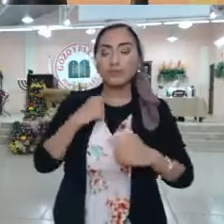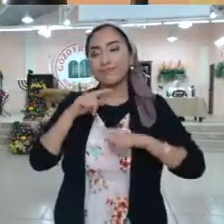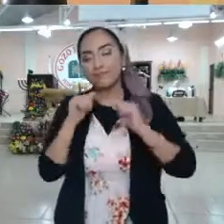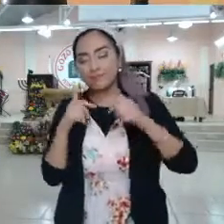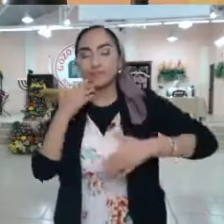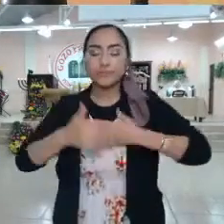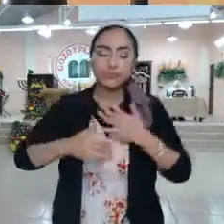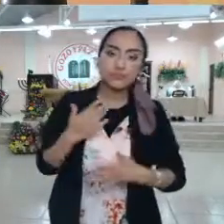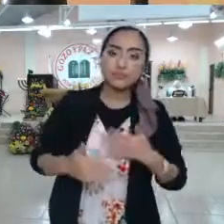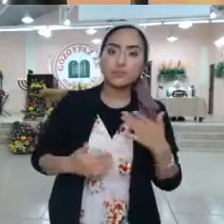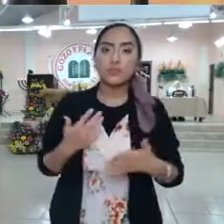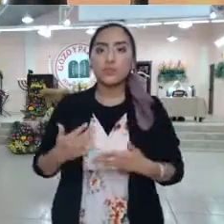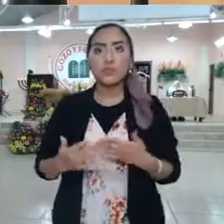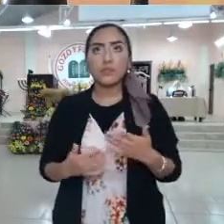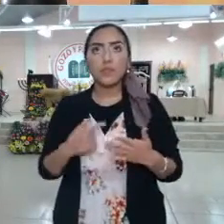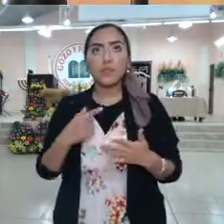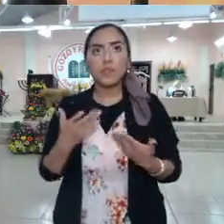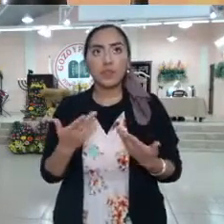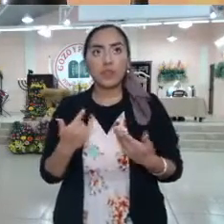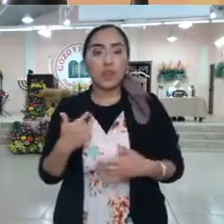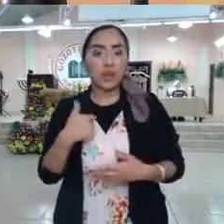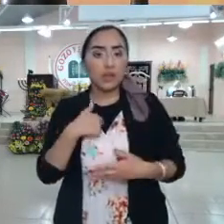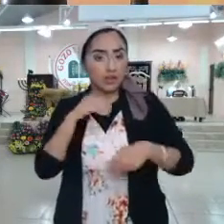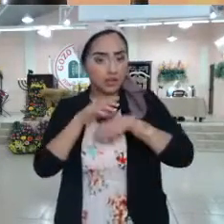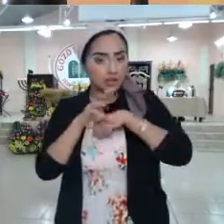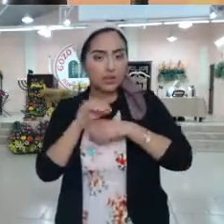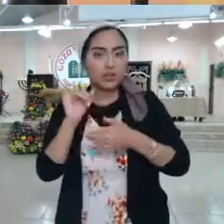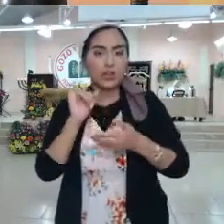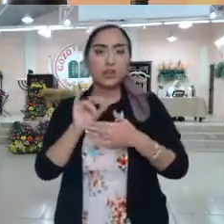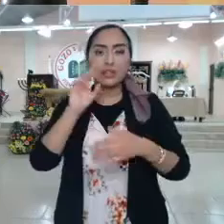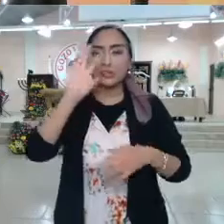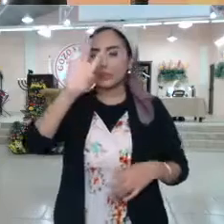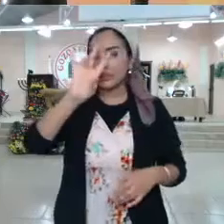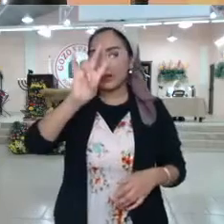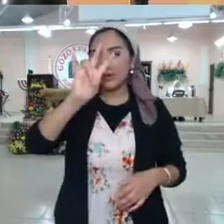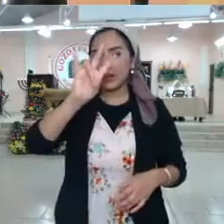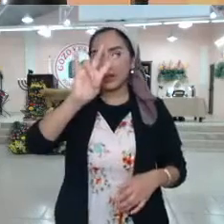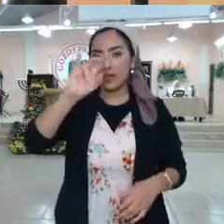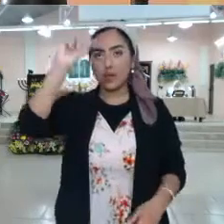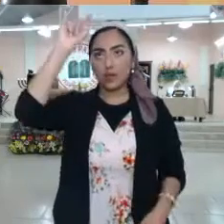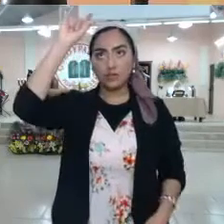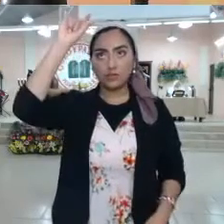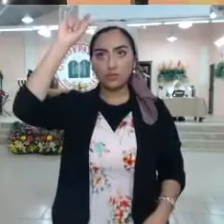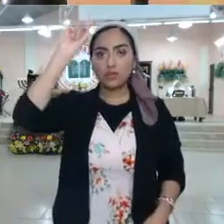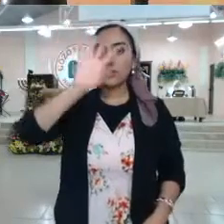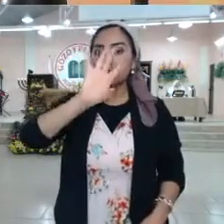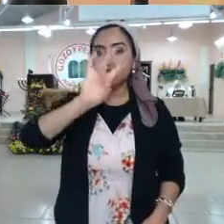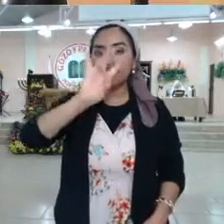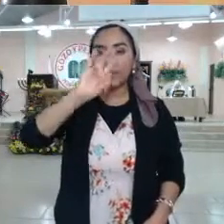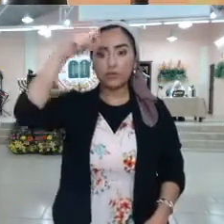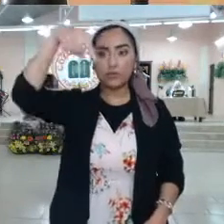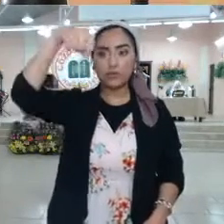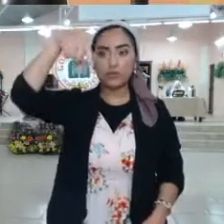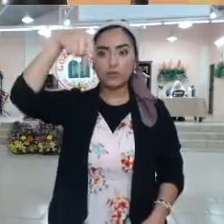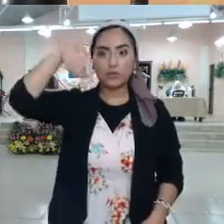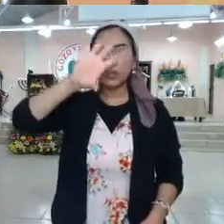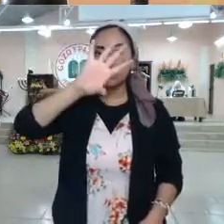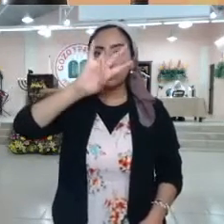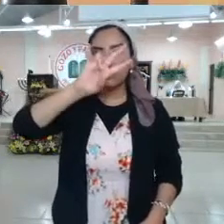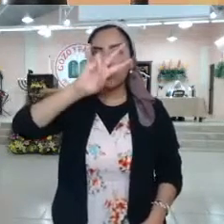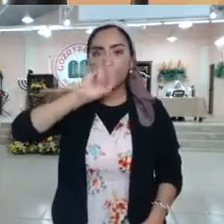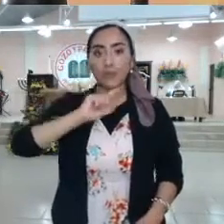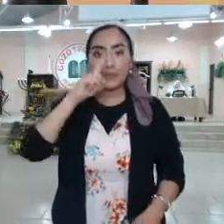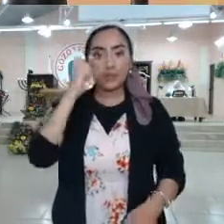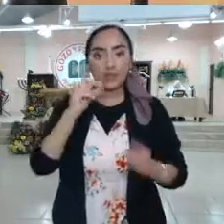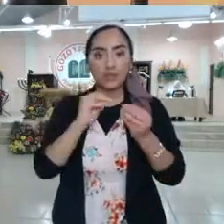good shower, etc., etc. And I will advise you to be 7 drops of oil, because that is number of